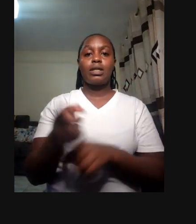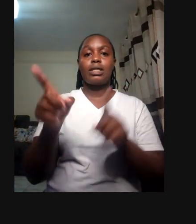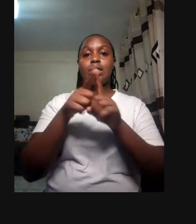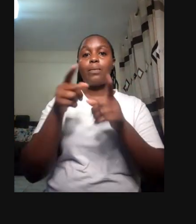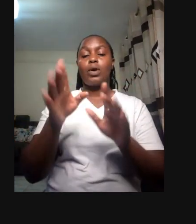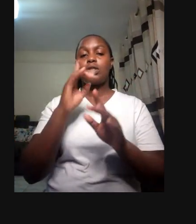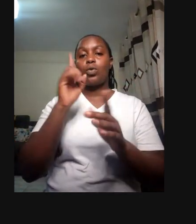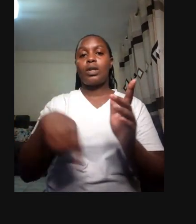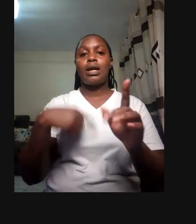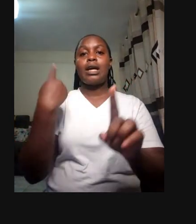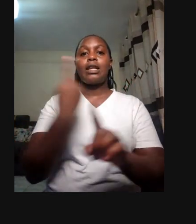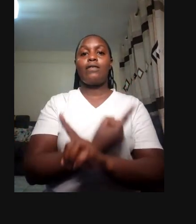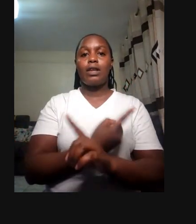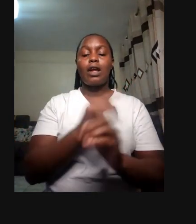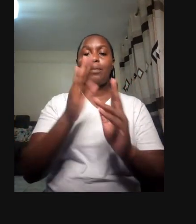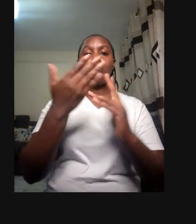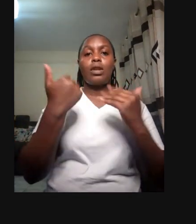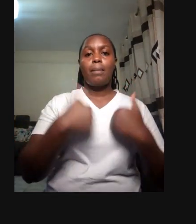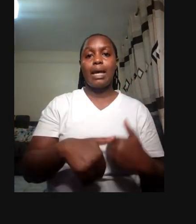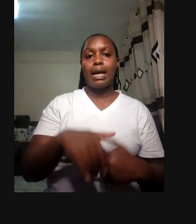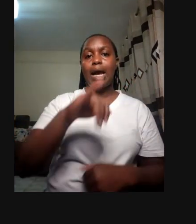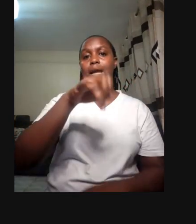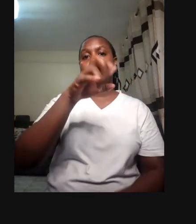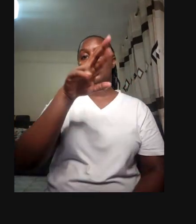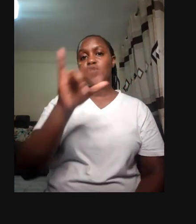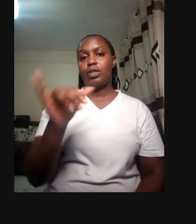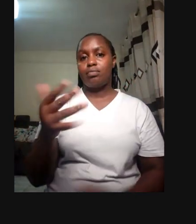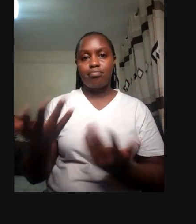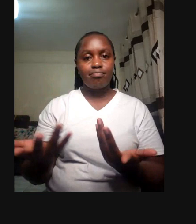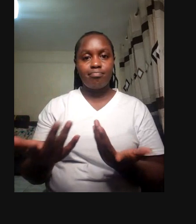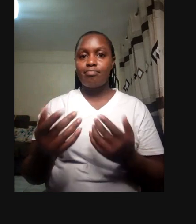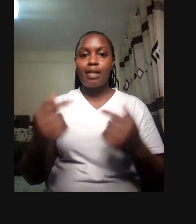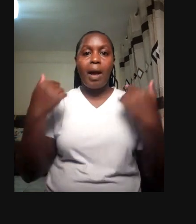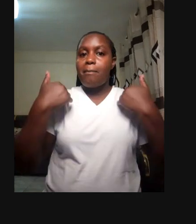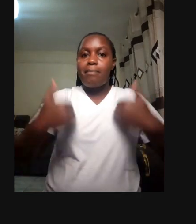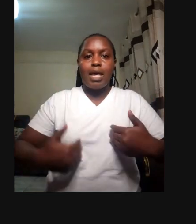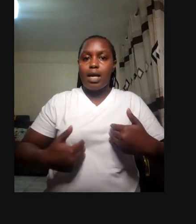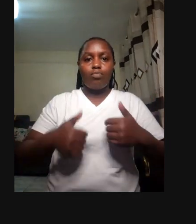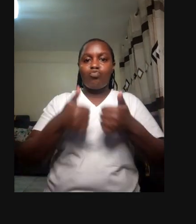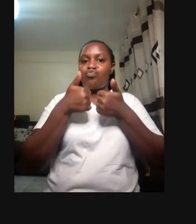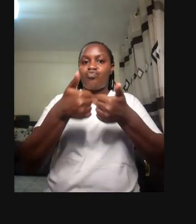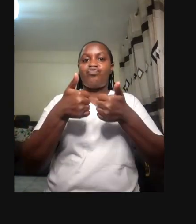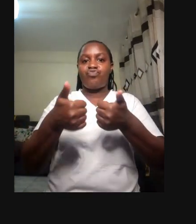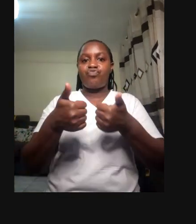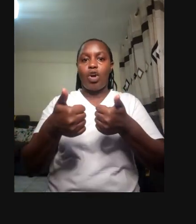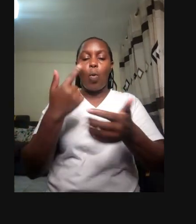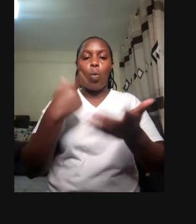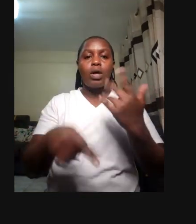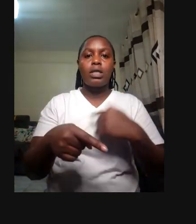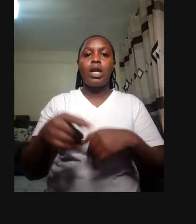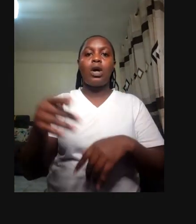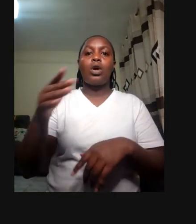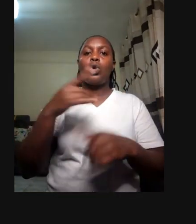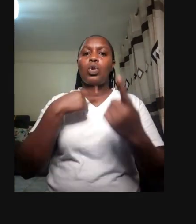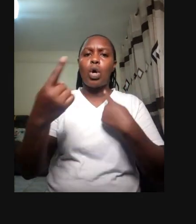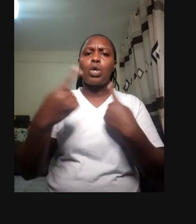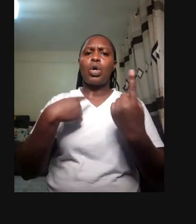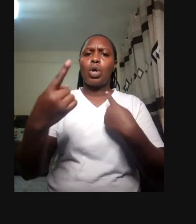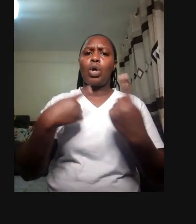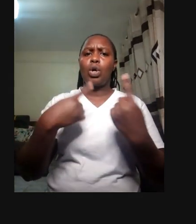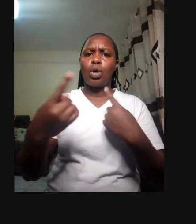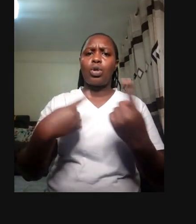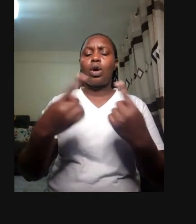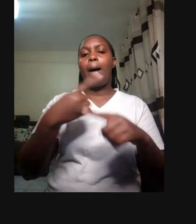and Jerry can be like, Jerry is a very good storyteller. Me, I'm very good at talking. I can talk and talk and talk and talk and